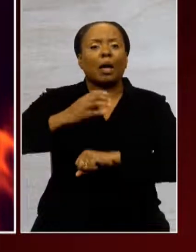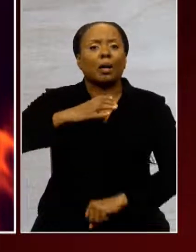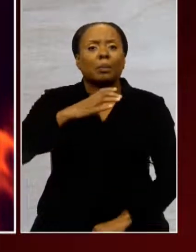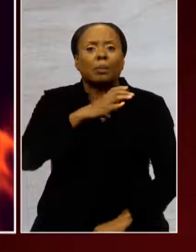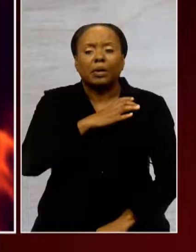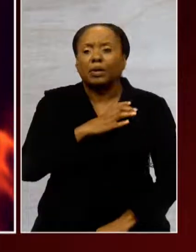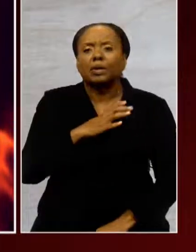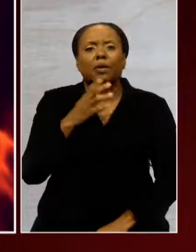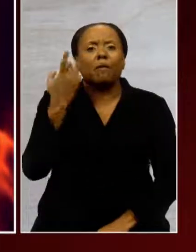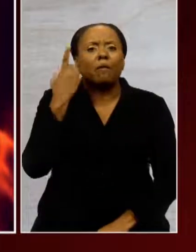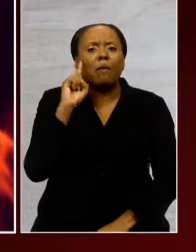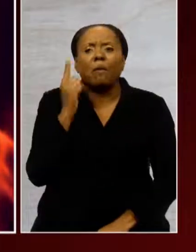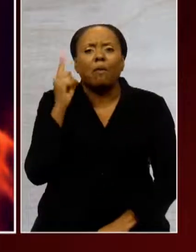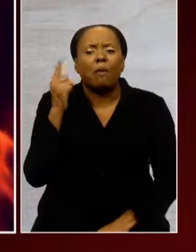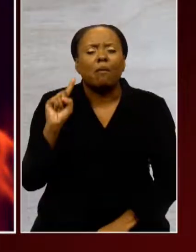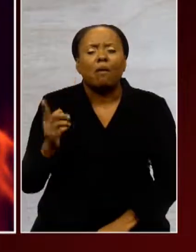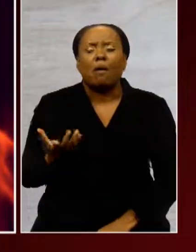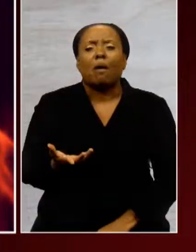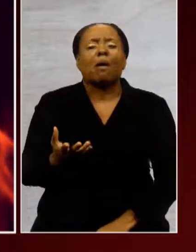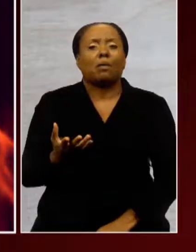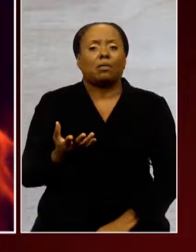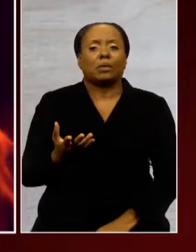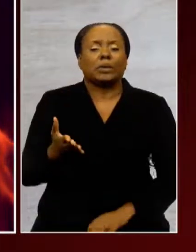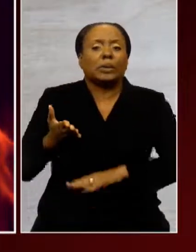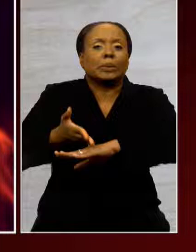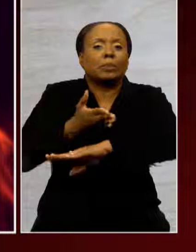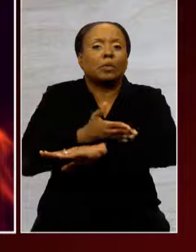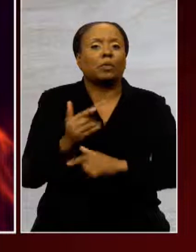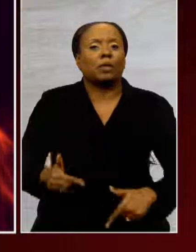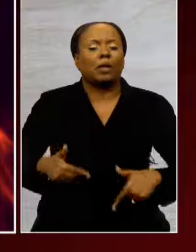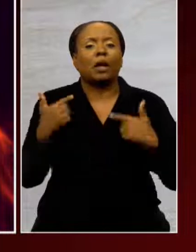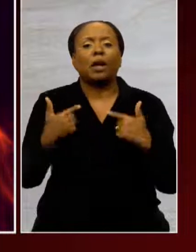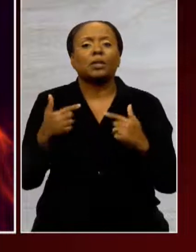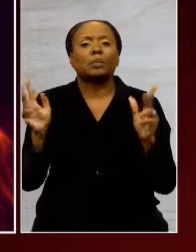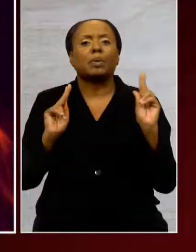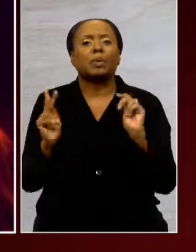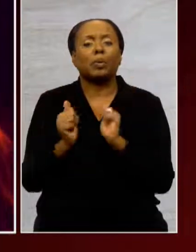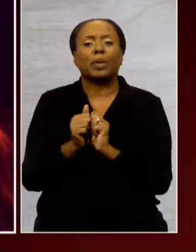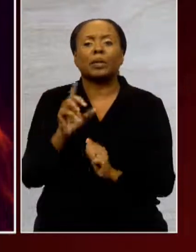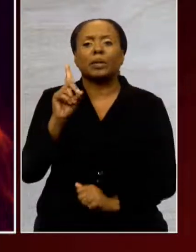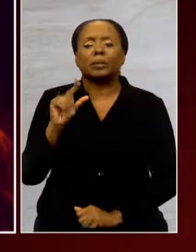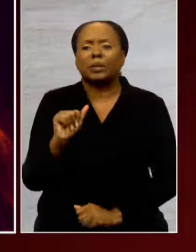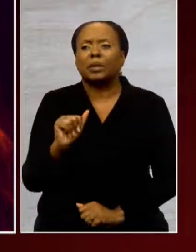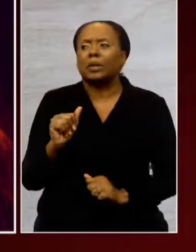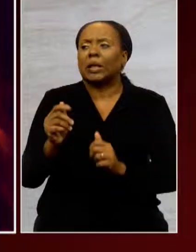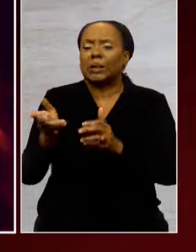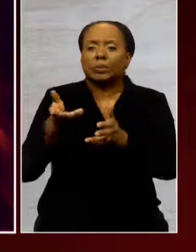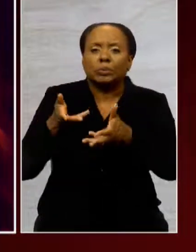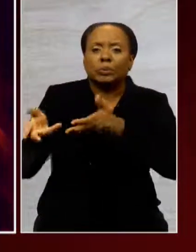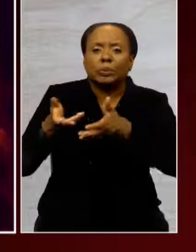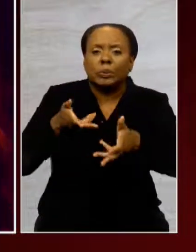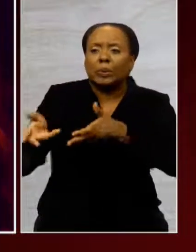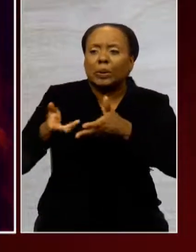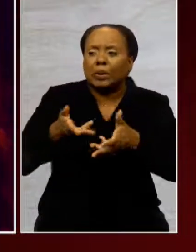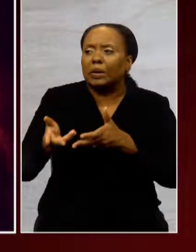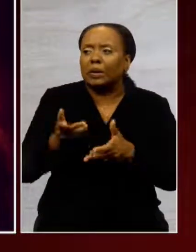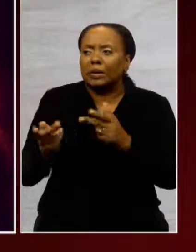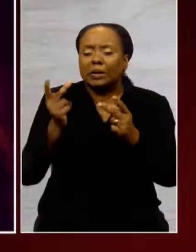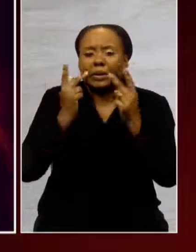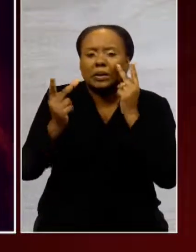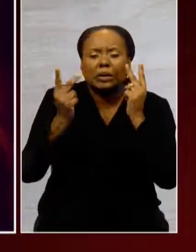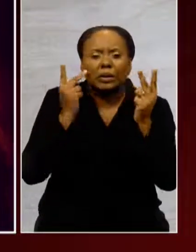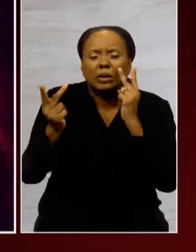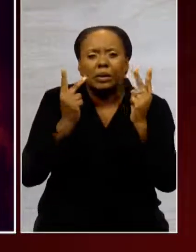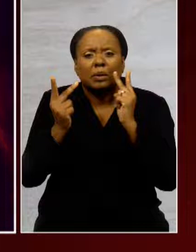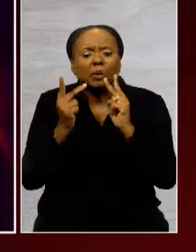working hard to make sure they thrash out some of the important issues and ensure that they chart the